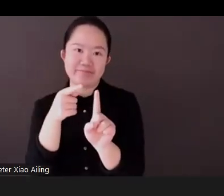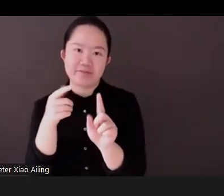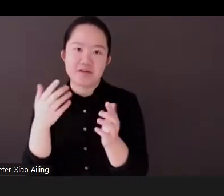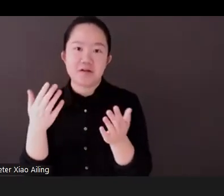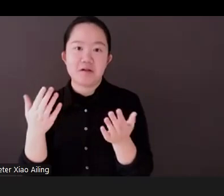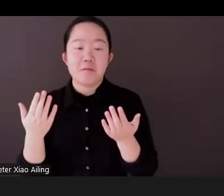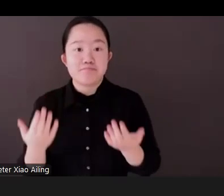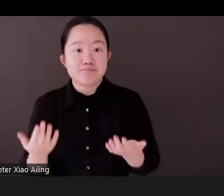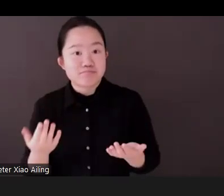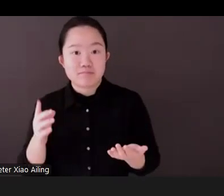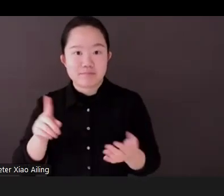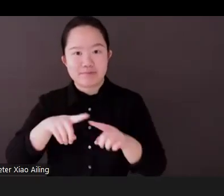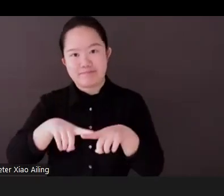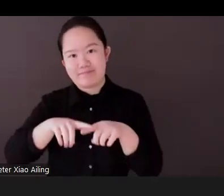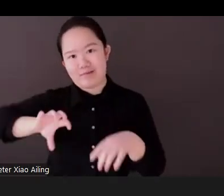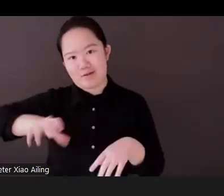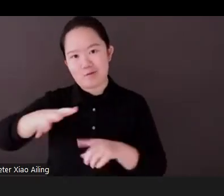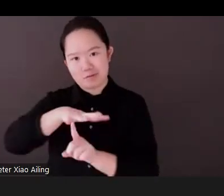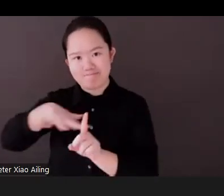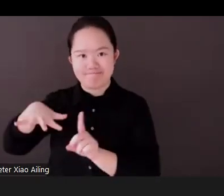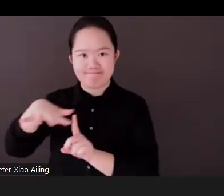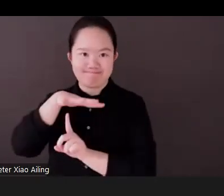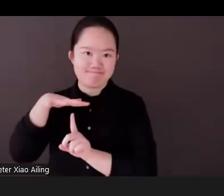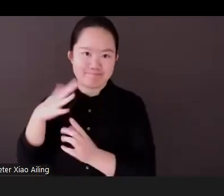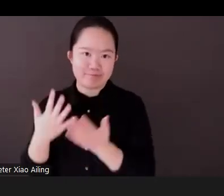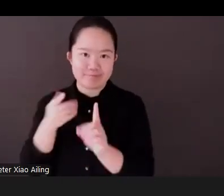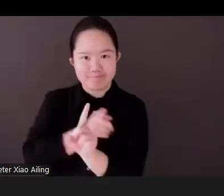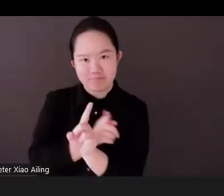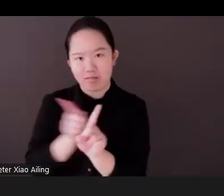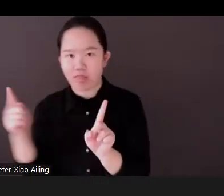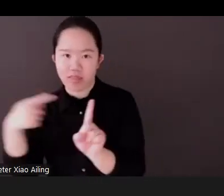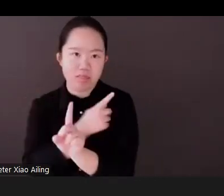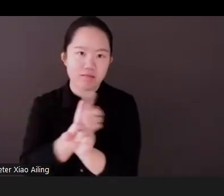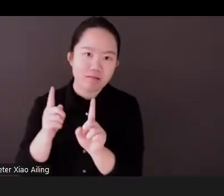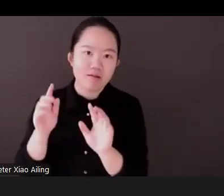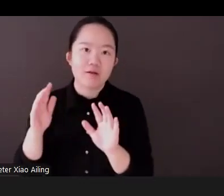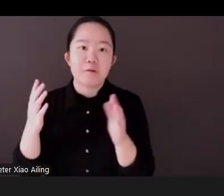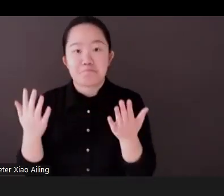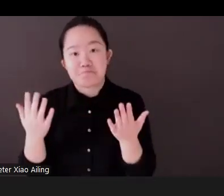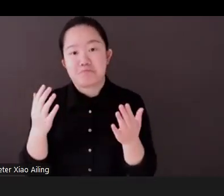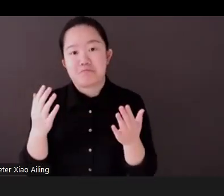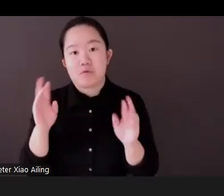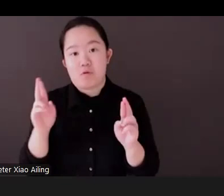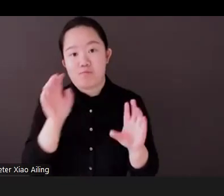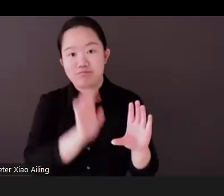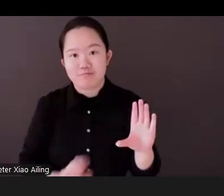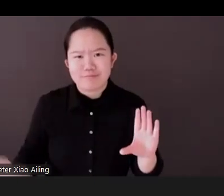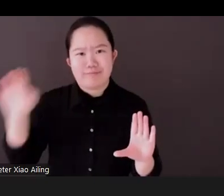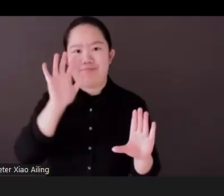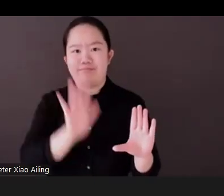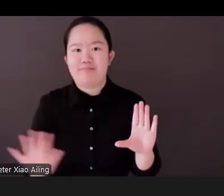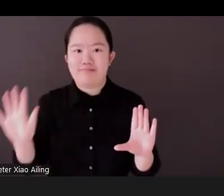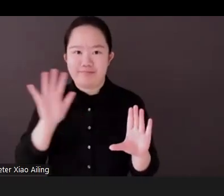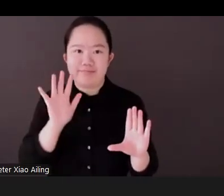European countries. And we have close coordination with market surveillance authorities and monitoring authorities around how